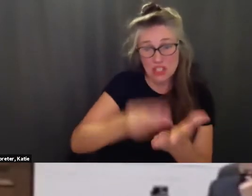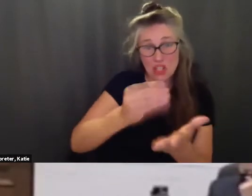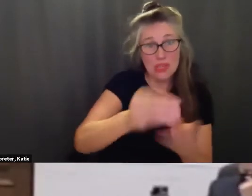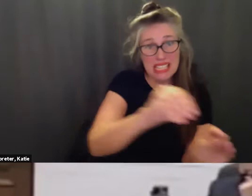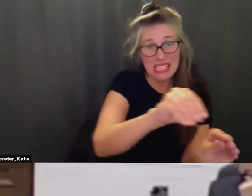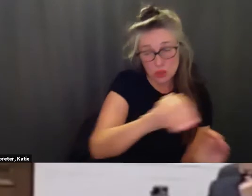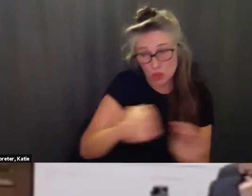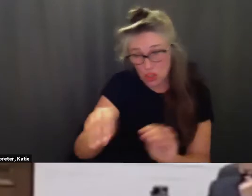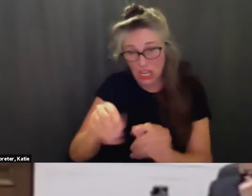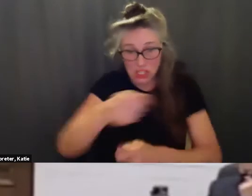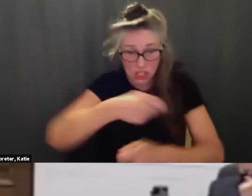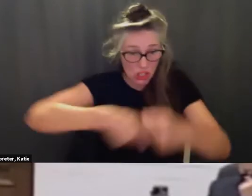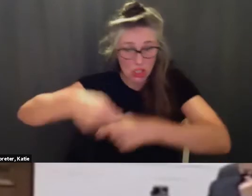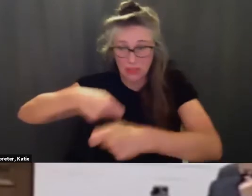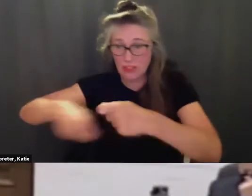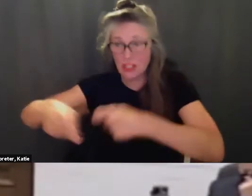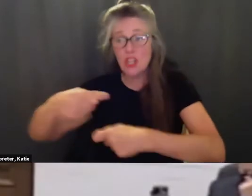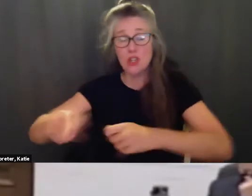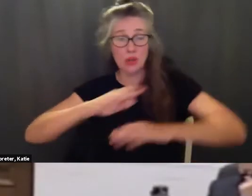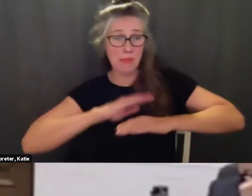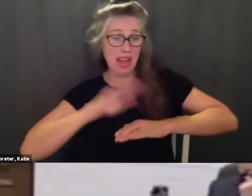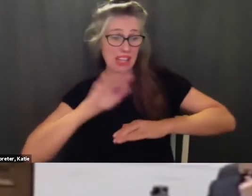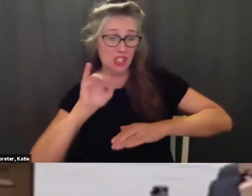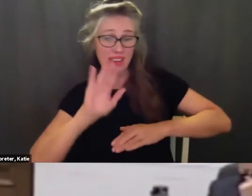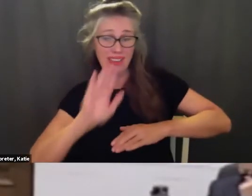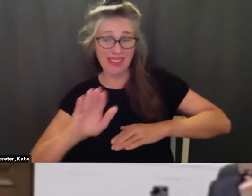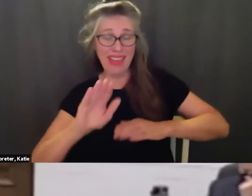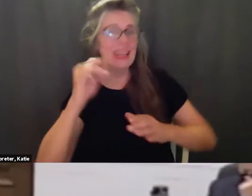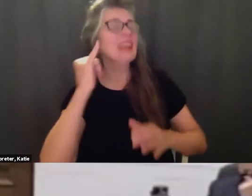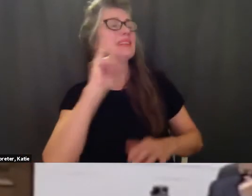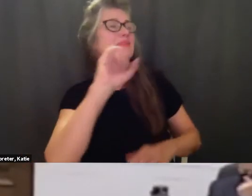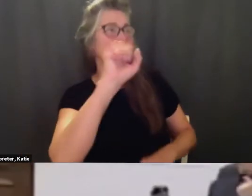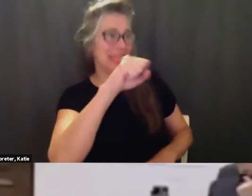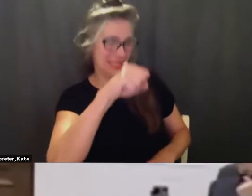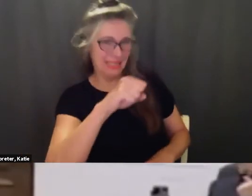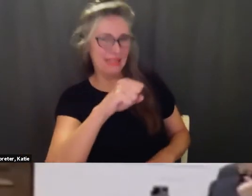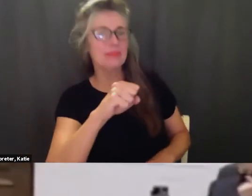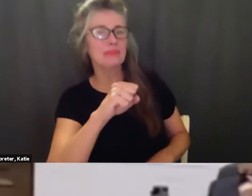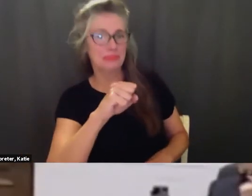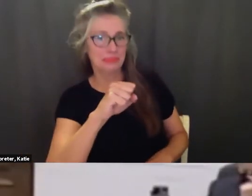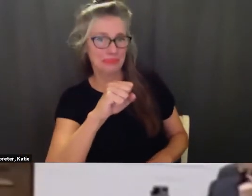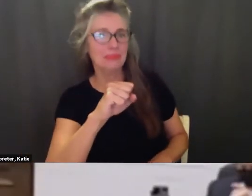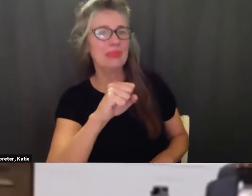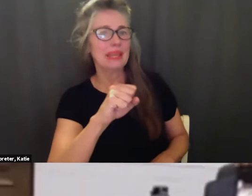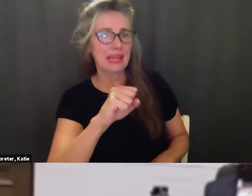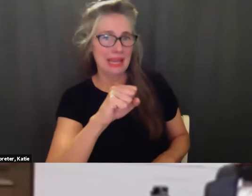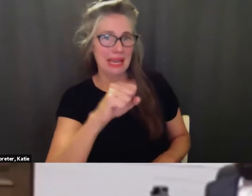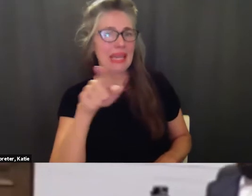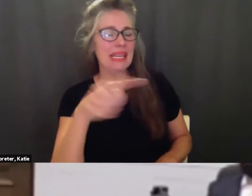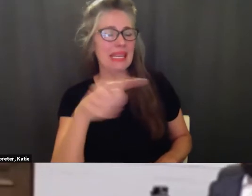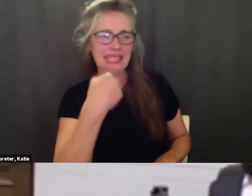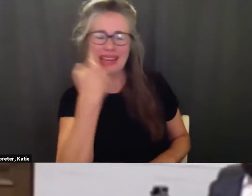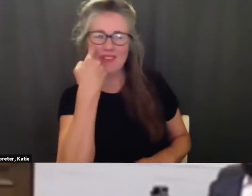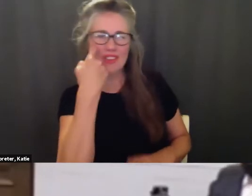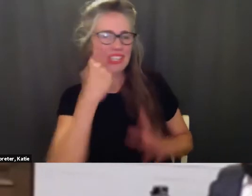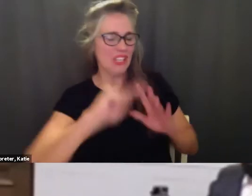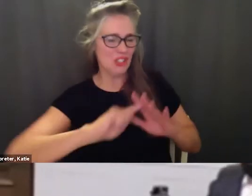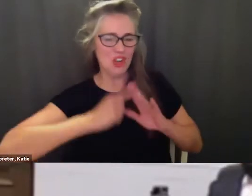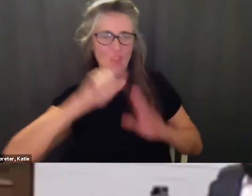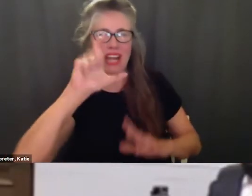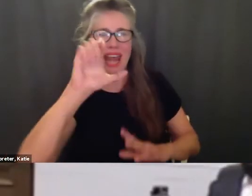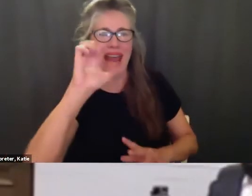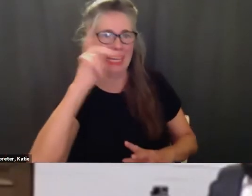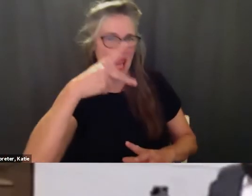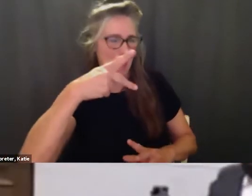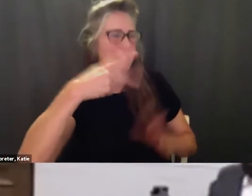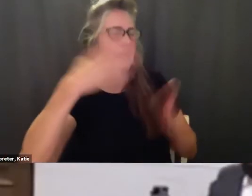well? Definitely. And it's designed, actually the LCAP design, since the start of the LCAP, it was designed to do